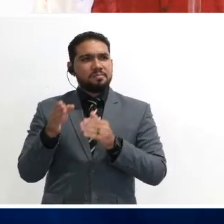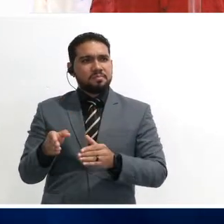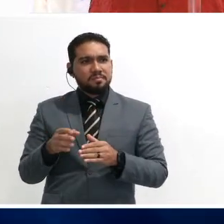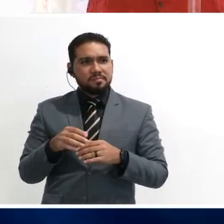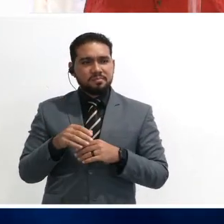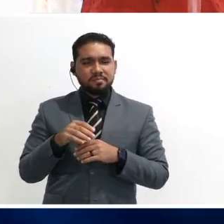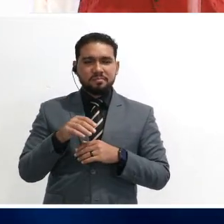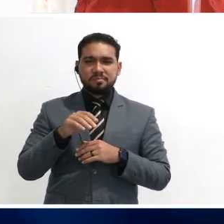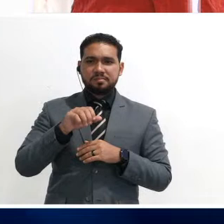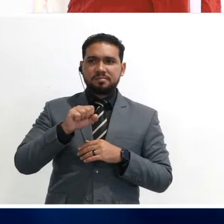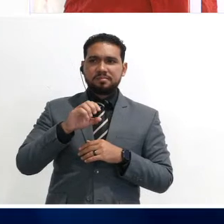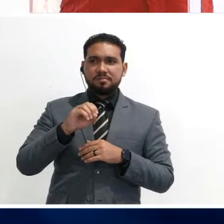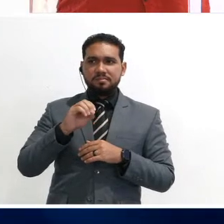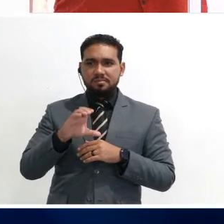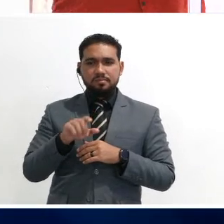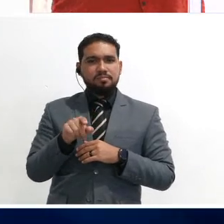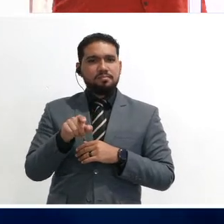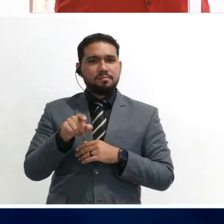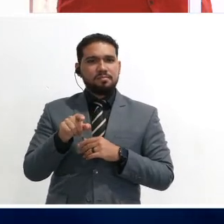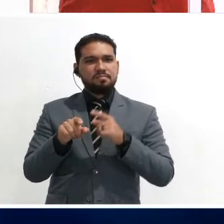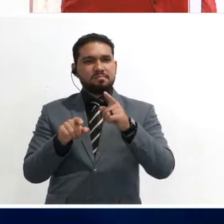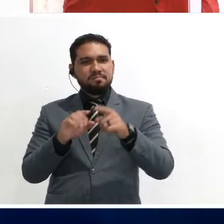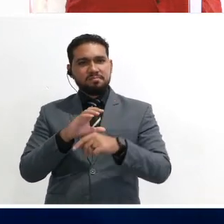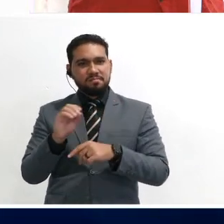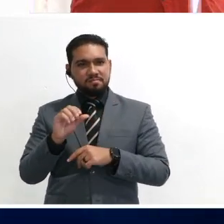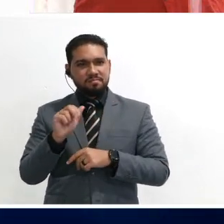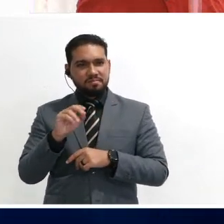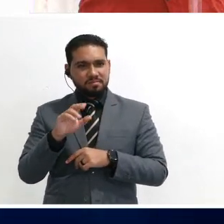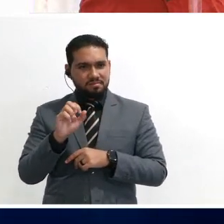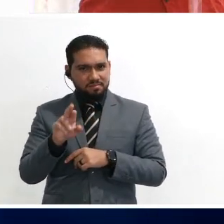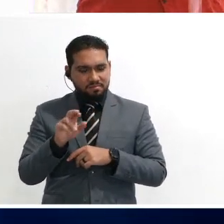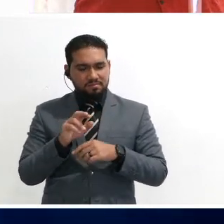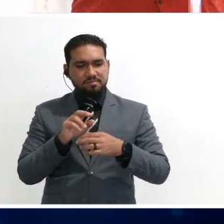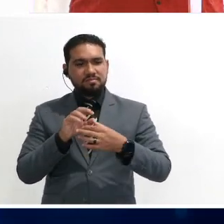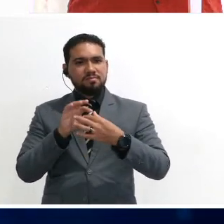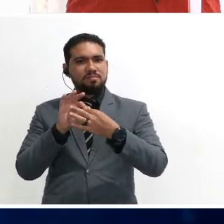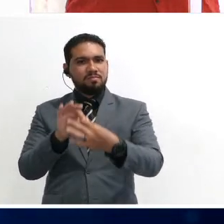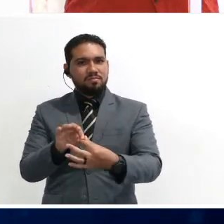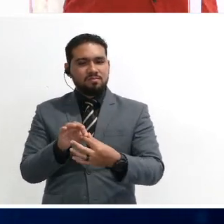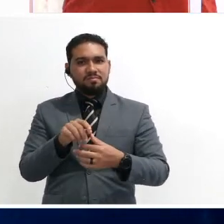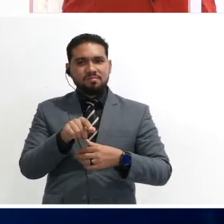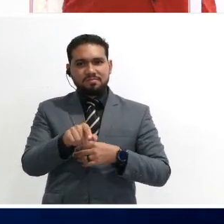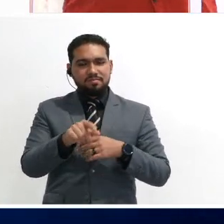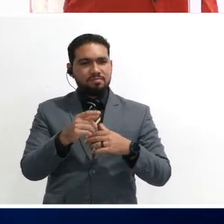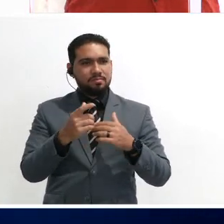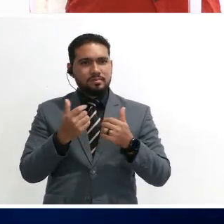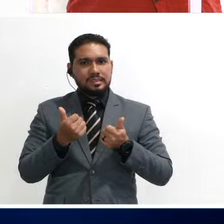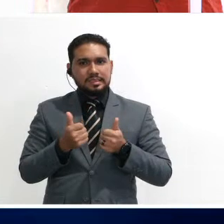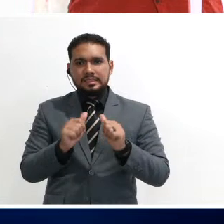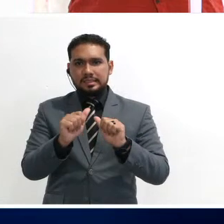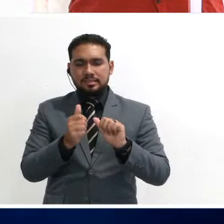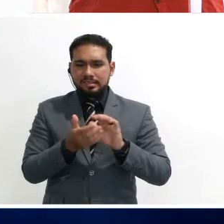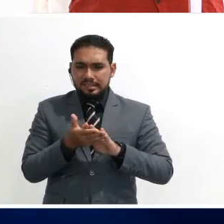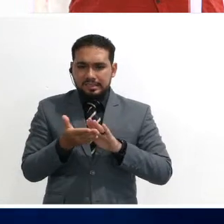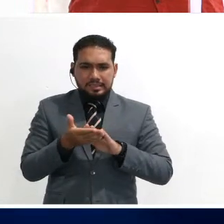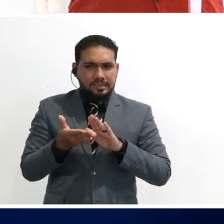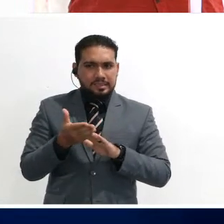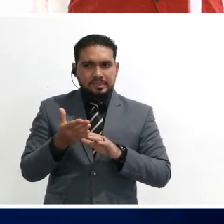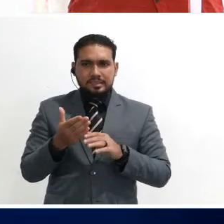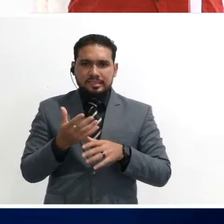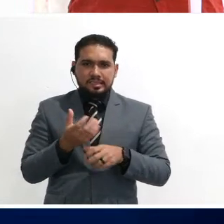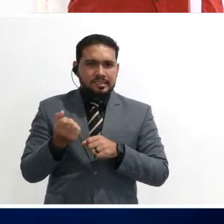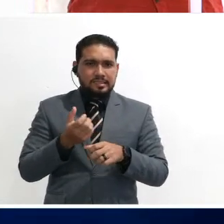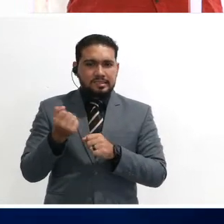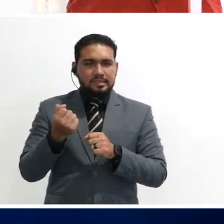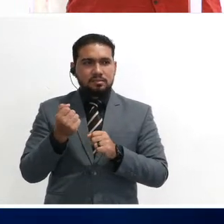were packaging the state-of-the-art SoC chips and flip chip packages, and we hadn't perfected the substrate